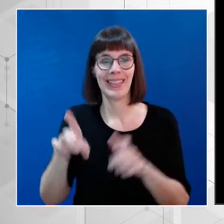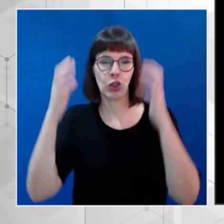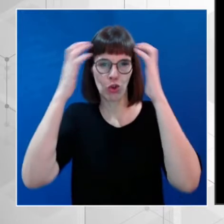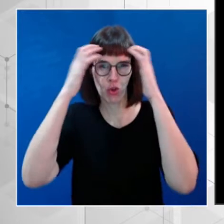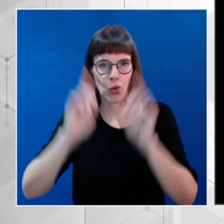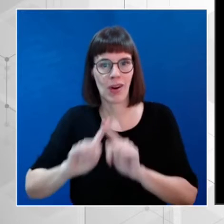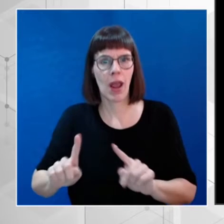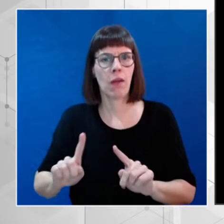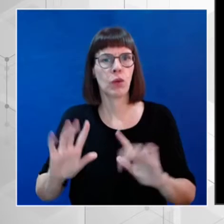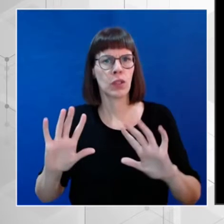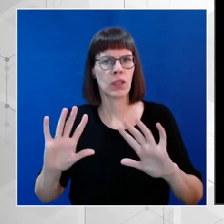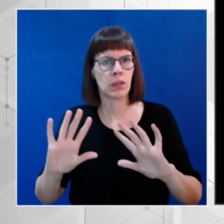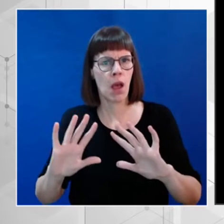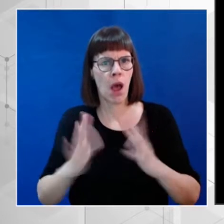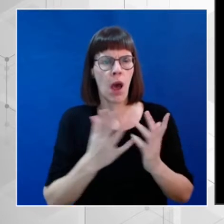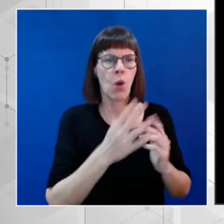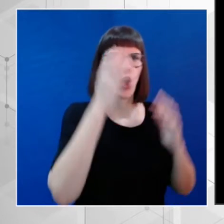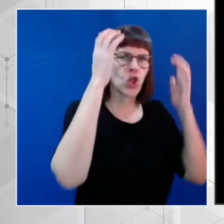neurotypical users.